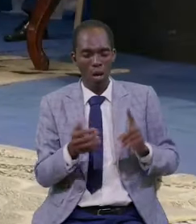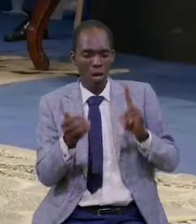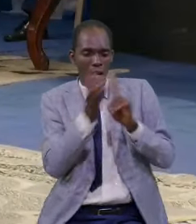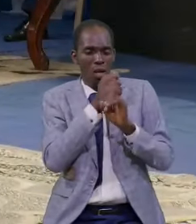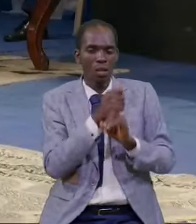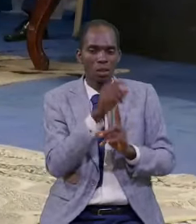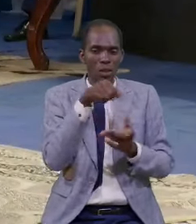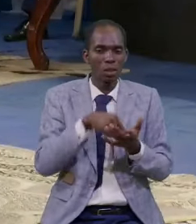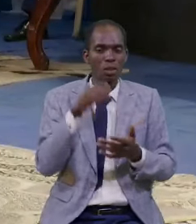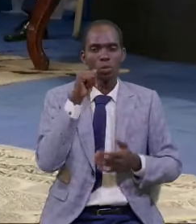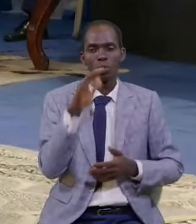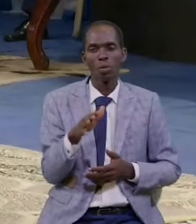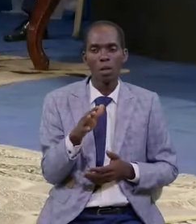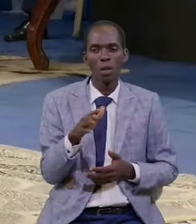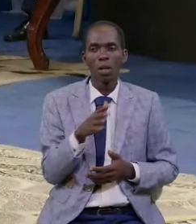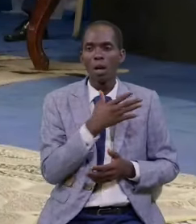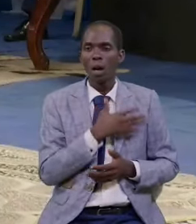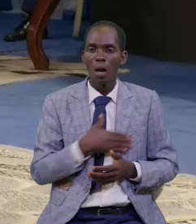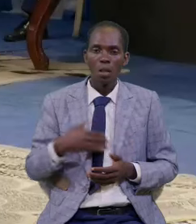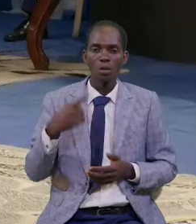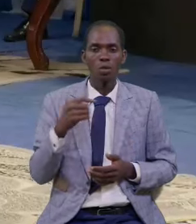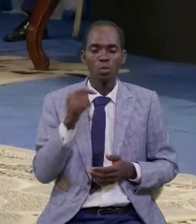she had committed this.